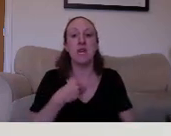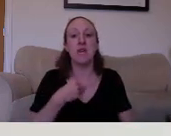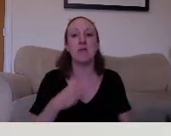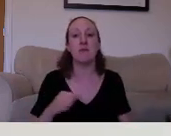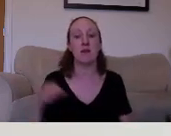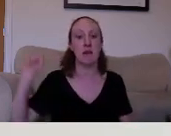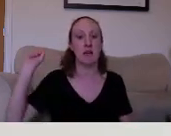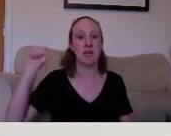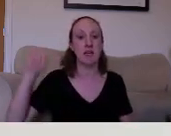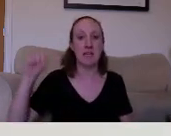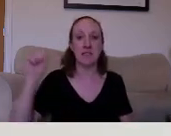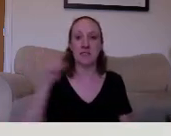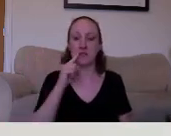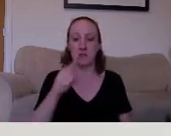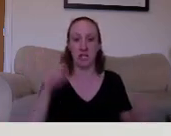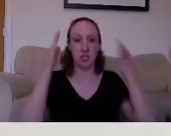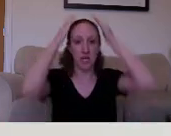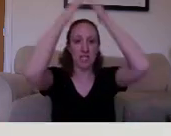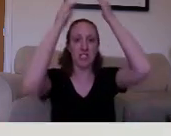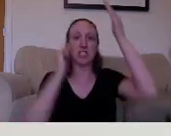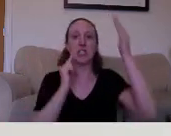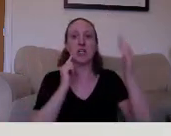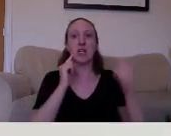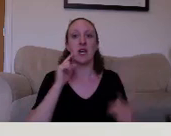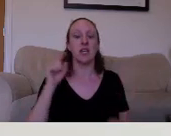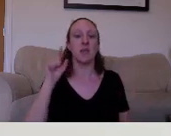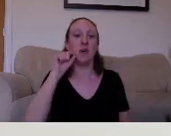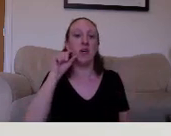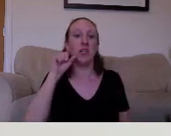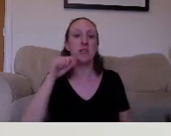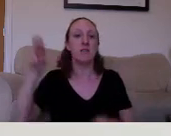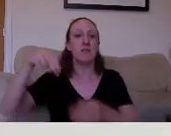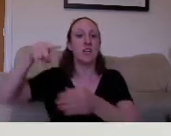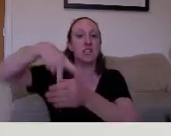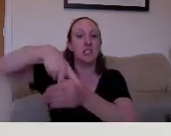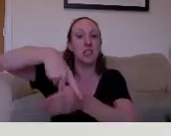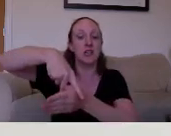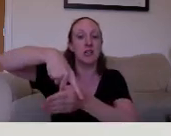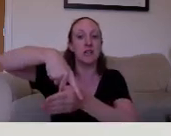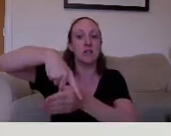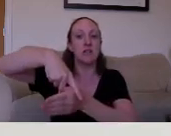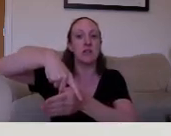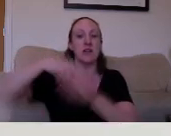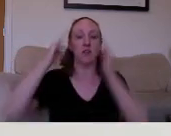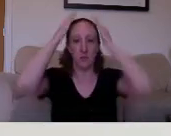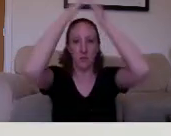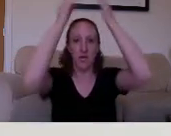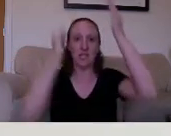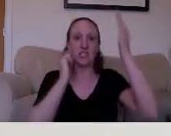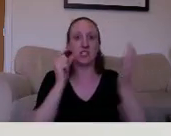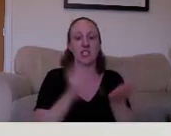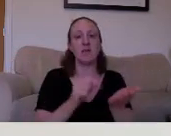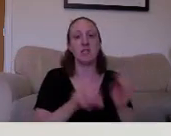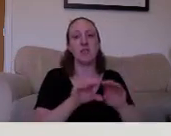me?" "Yes," cried the witch, and the bird fluttered on. The